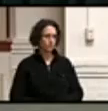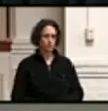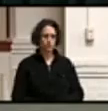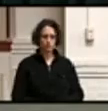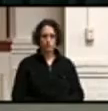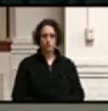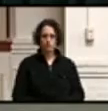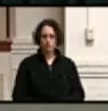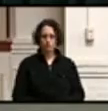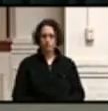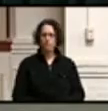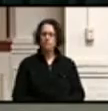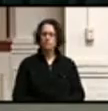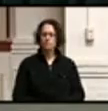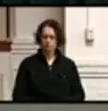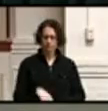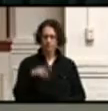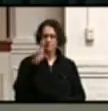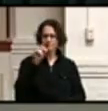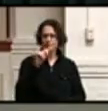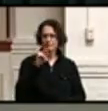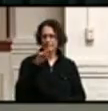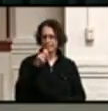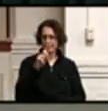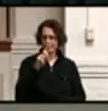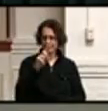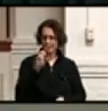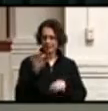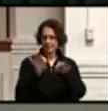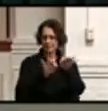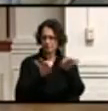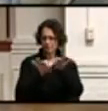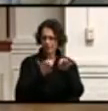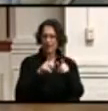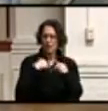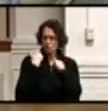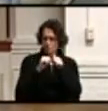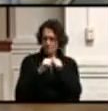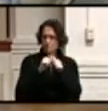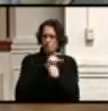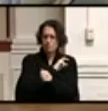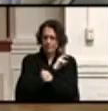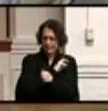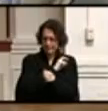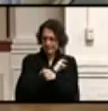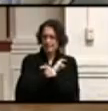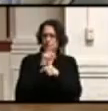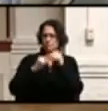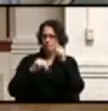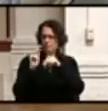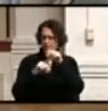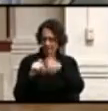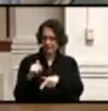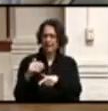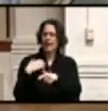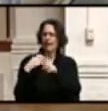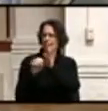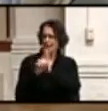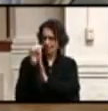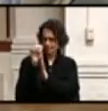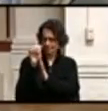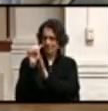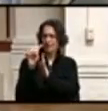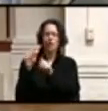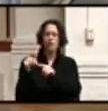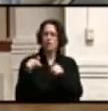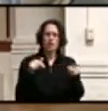there being an elevator, at least a lift, in the plans for the police station. I didn't remember the elevator for the